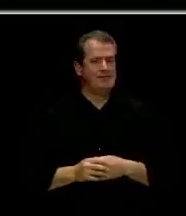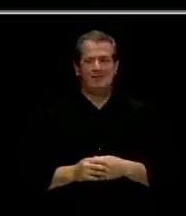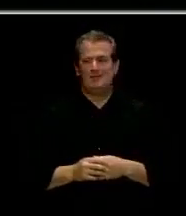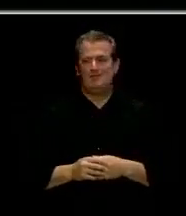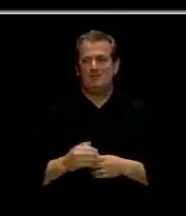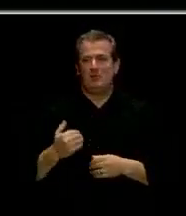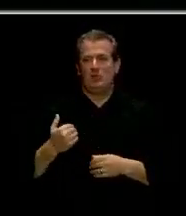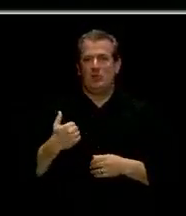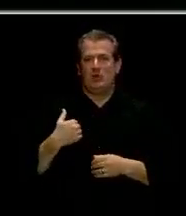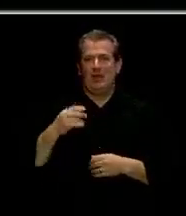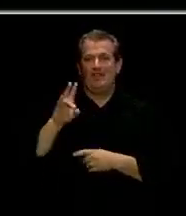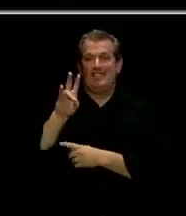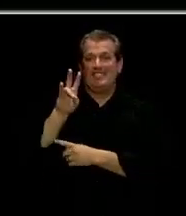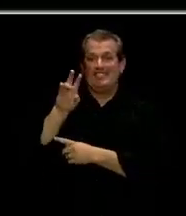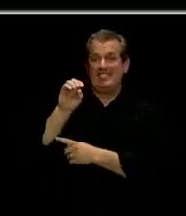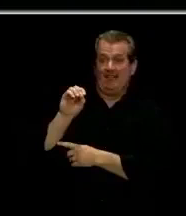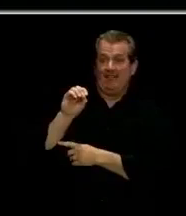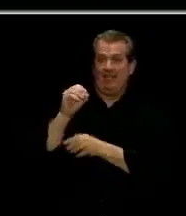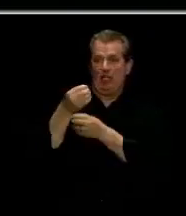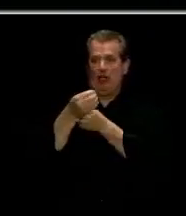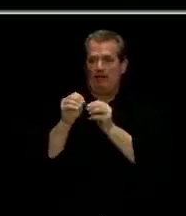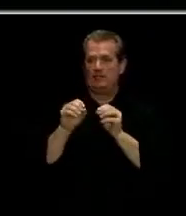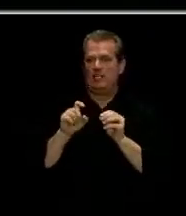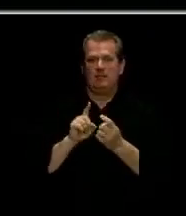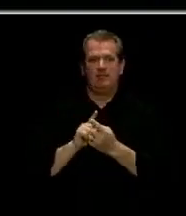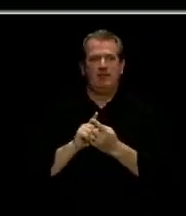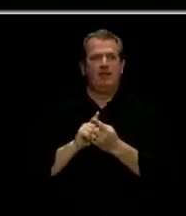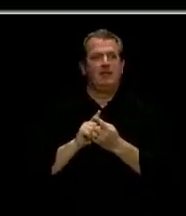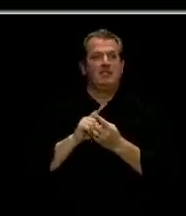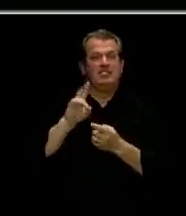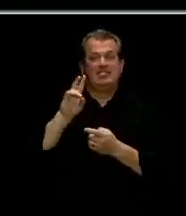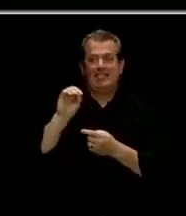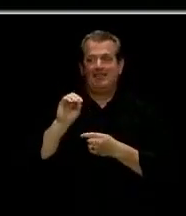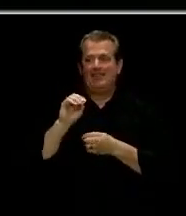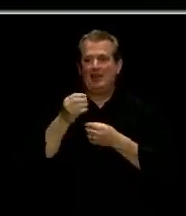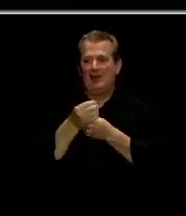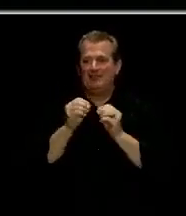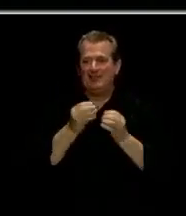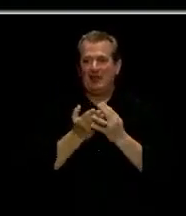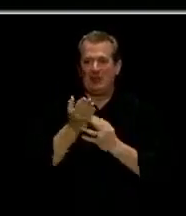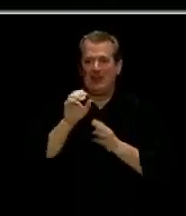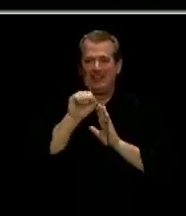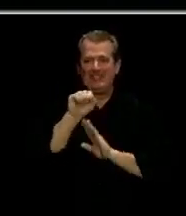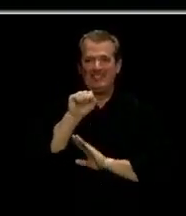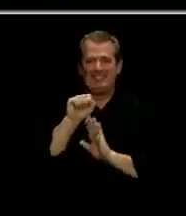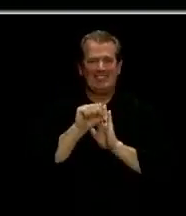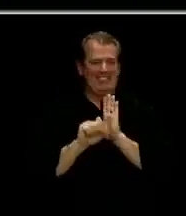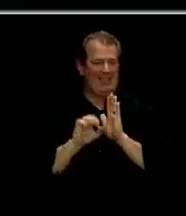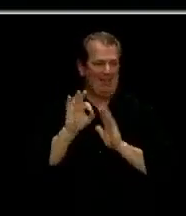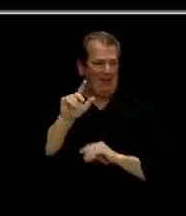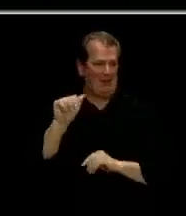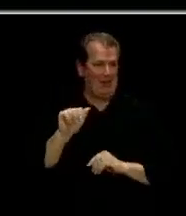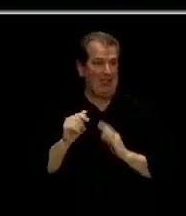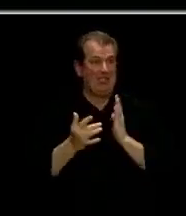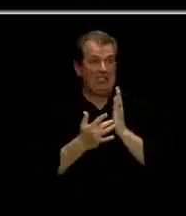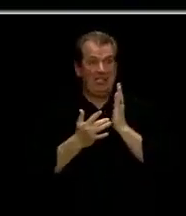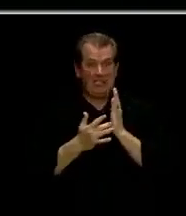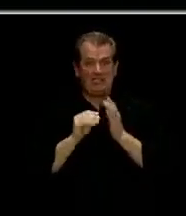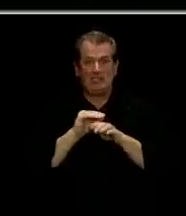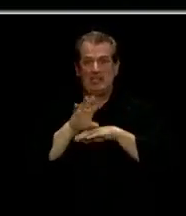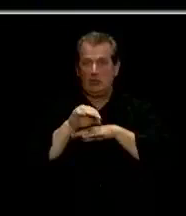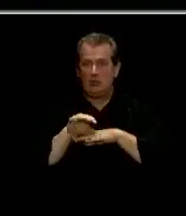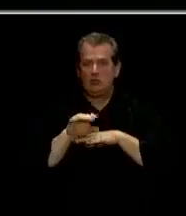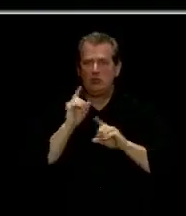We have 70 offices throughout the state of Florida staffed with techs and counselors whose main goal is to help youth